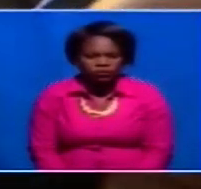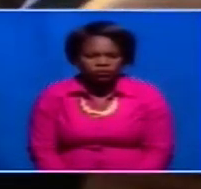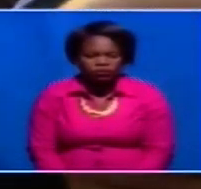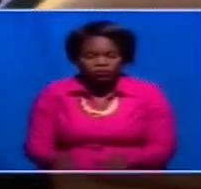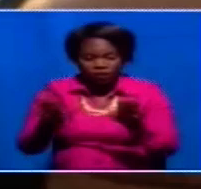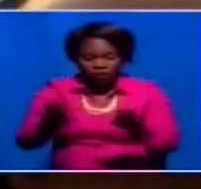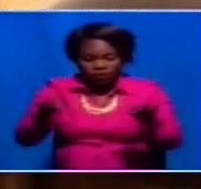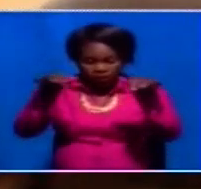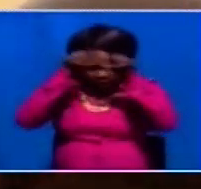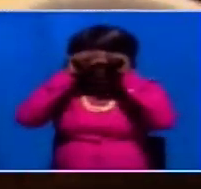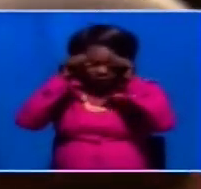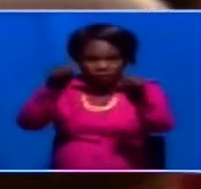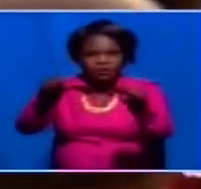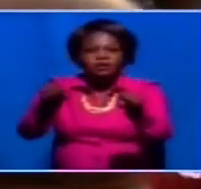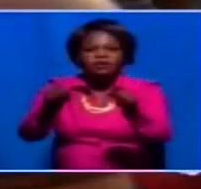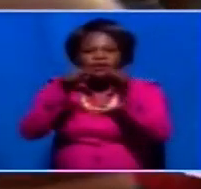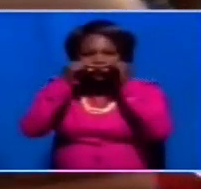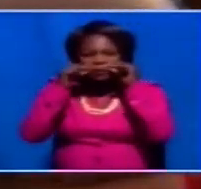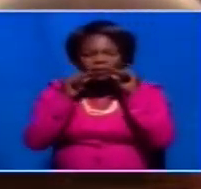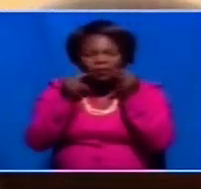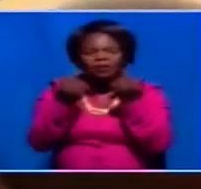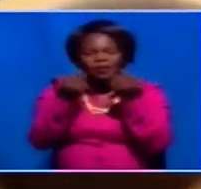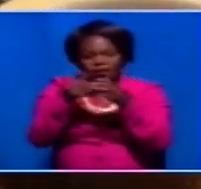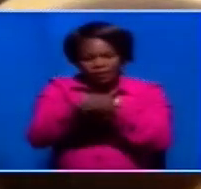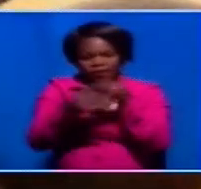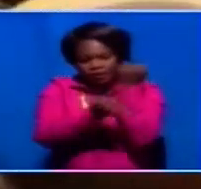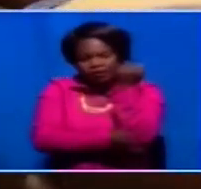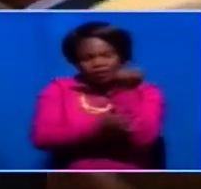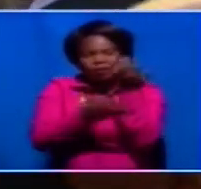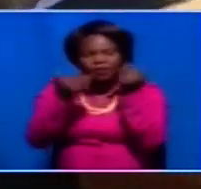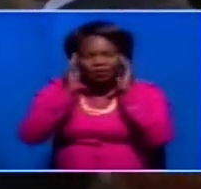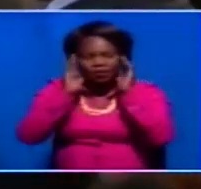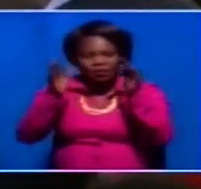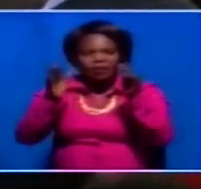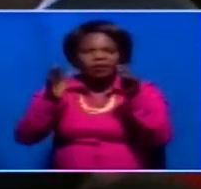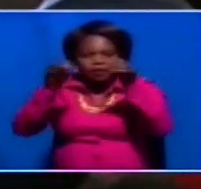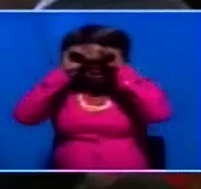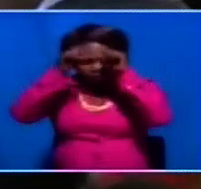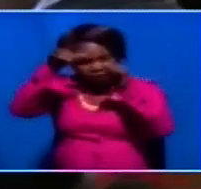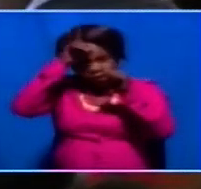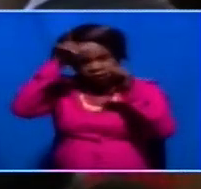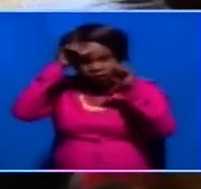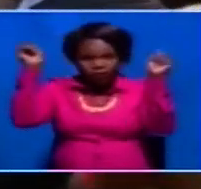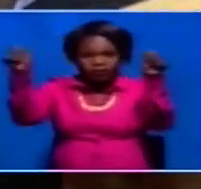Zimbabwean President Robert Mugabe is in the country to attend President Edgar Lungu's inauguration.